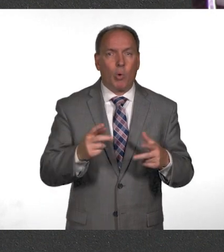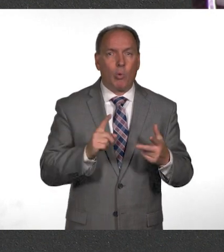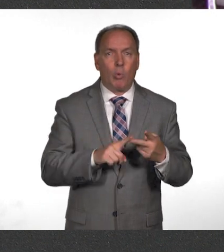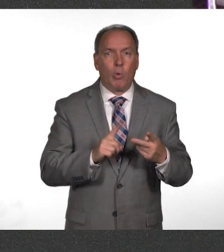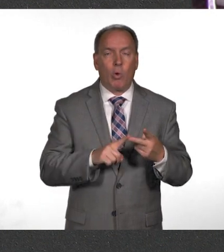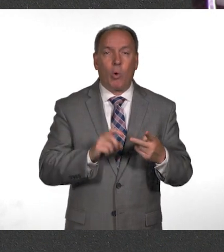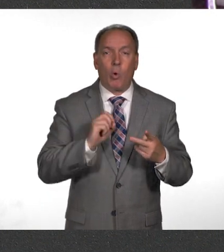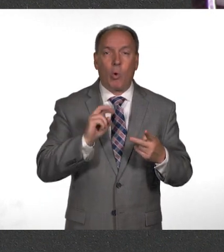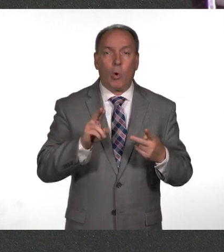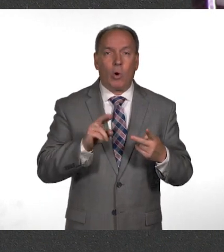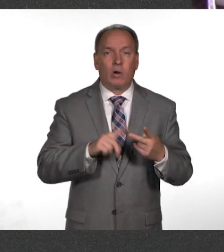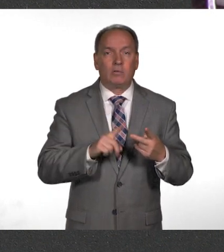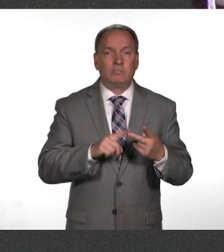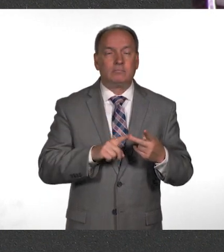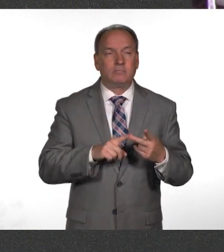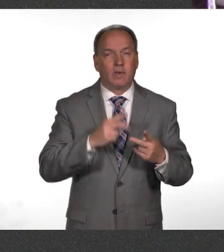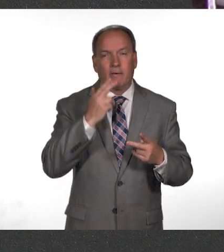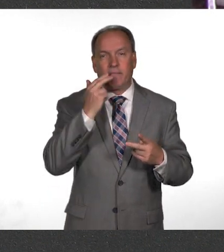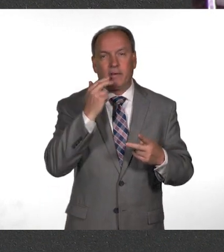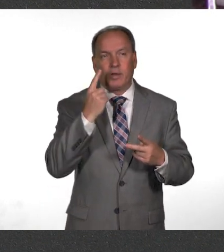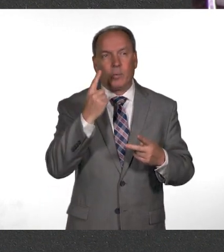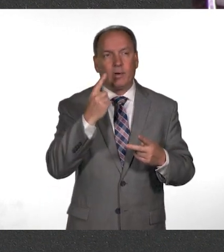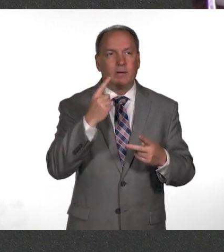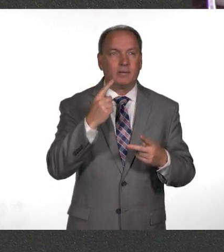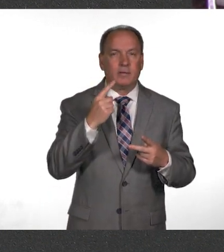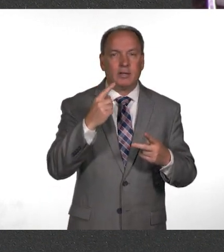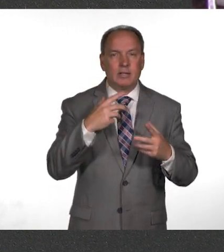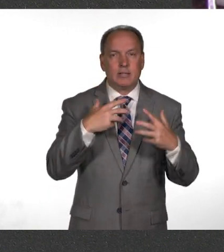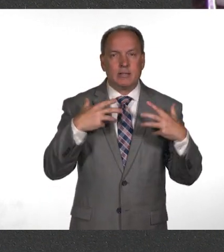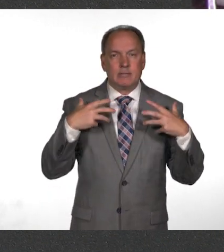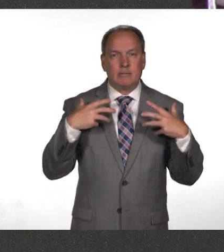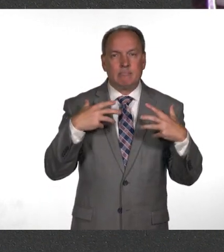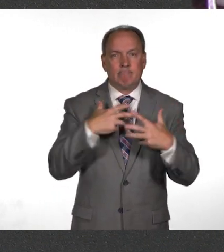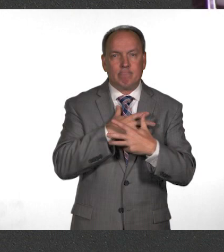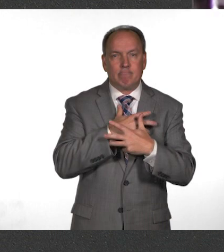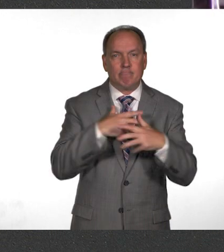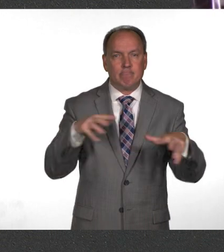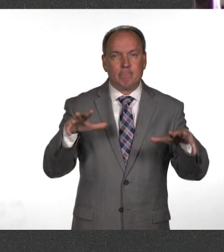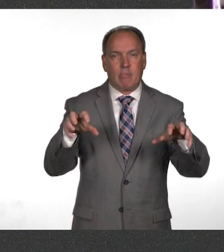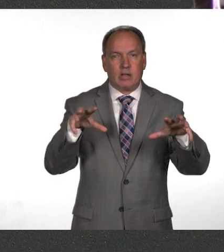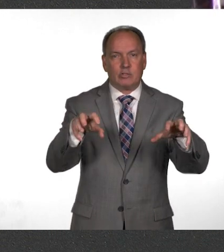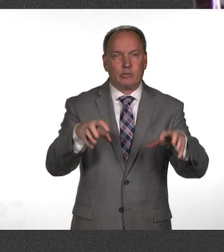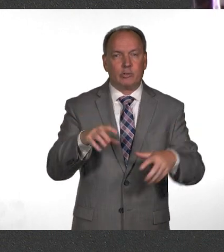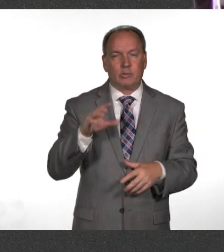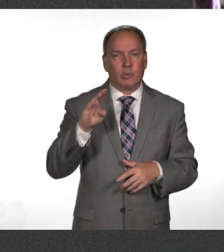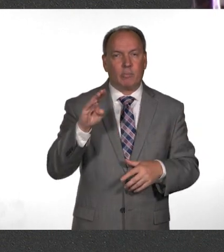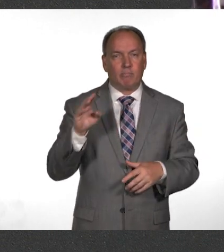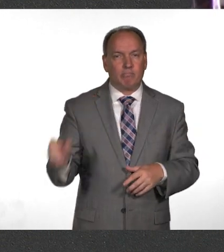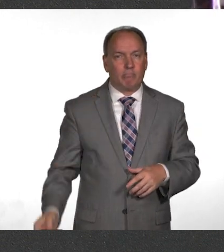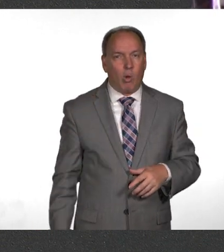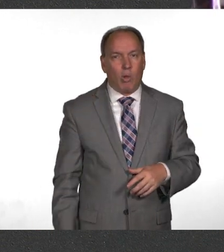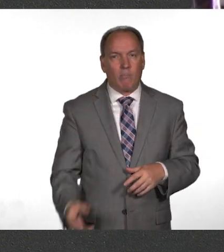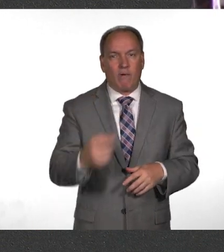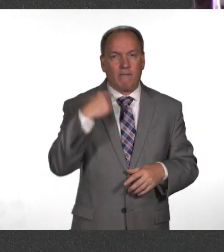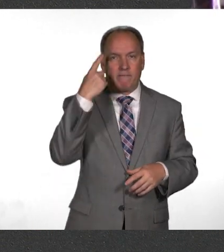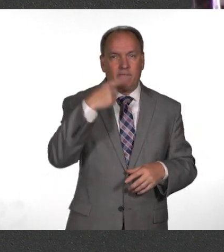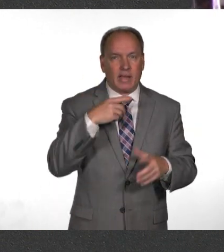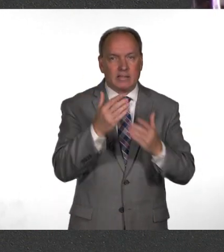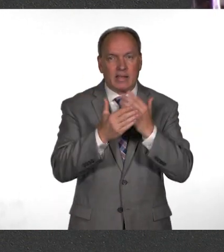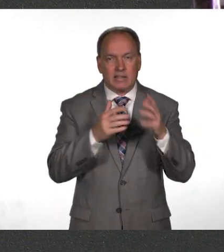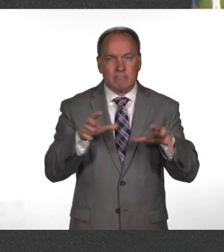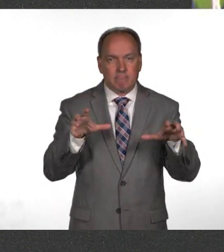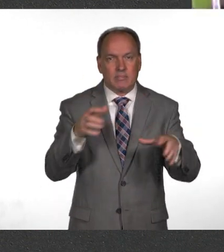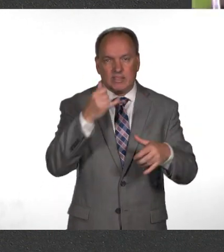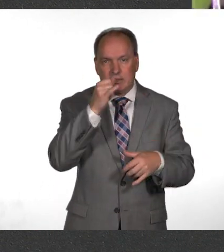Or this one's kind of a funny one. This is a monster bowling ball. He's got like a little monster face and hands on it. It's kind of